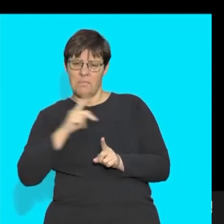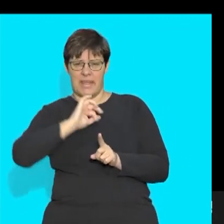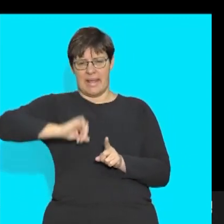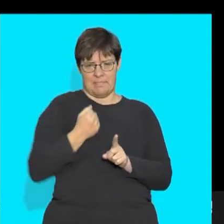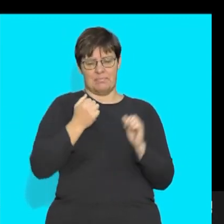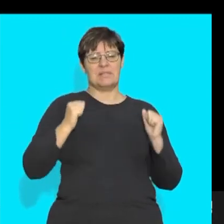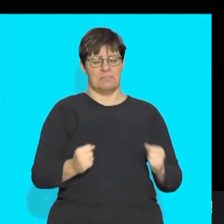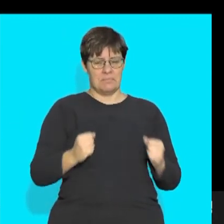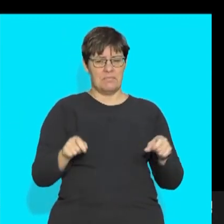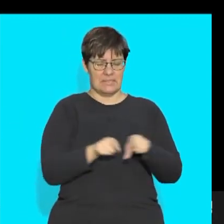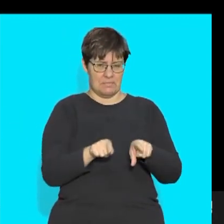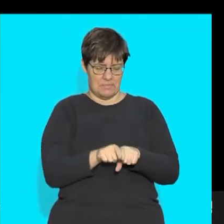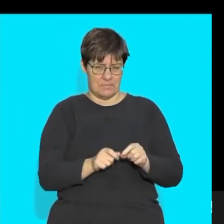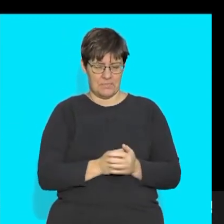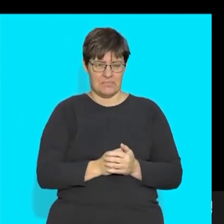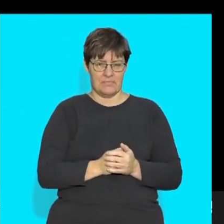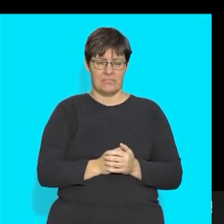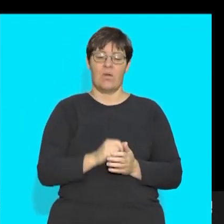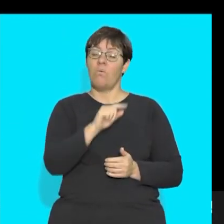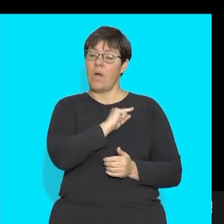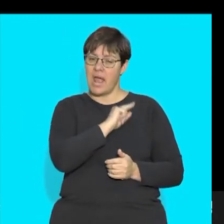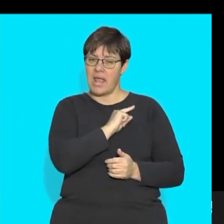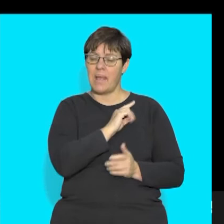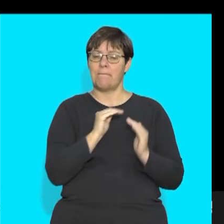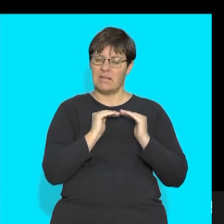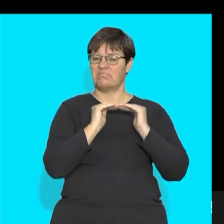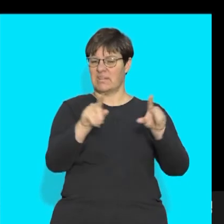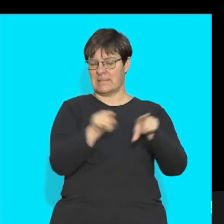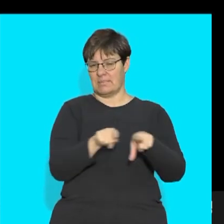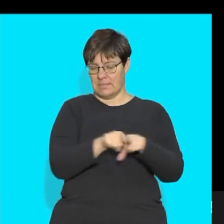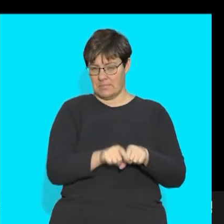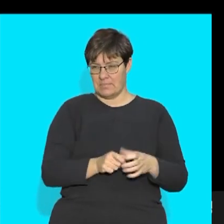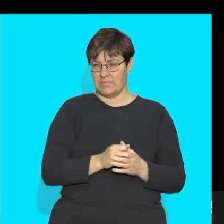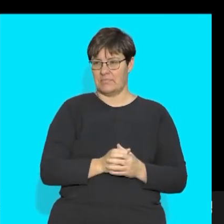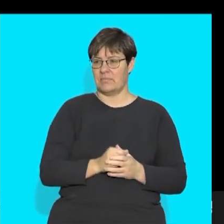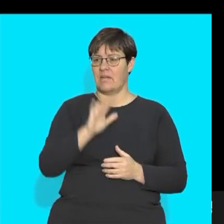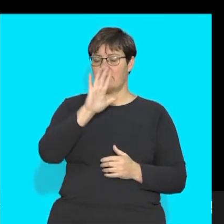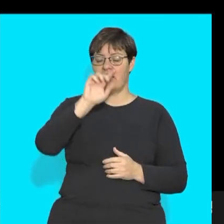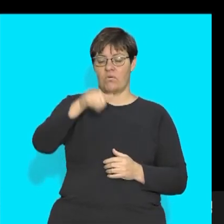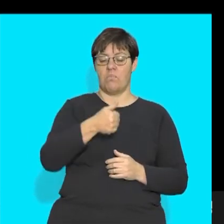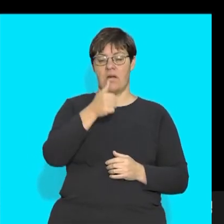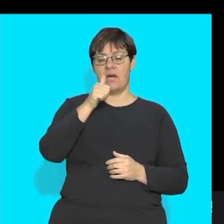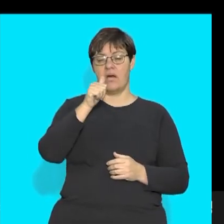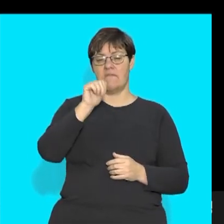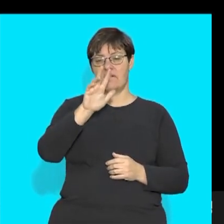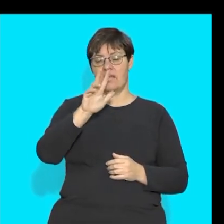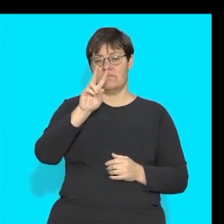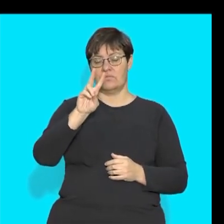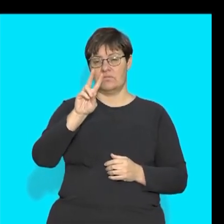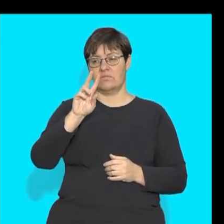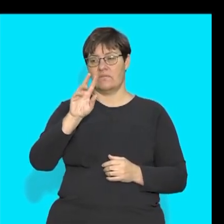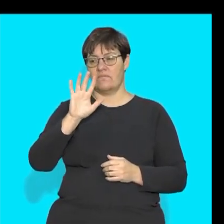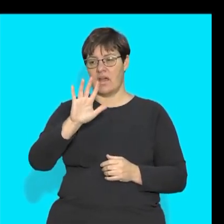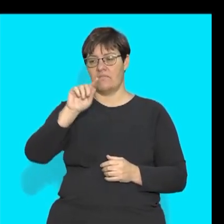I'm going to keep that as 3 decimal places, okay? Just to be consistent. So this is